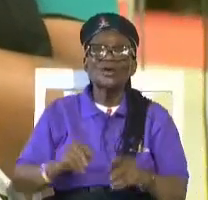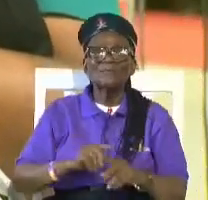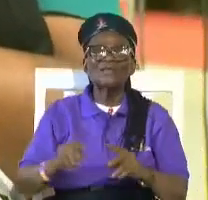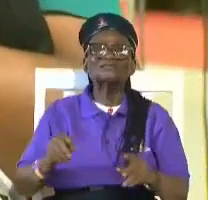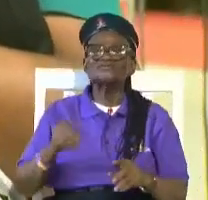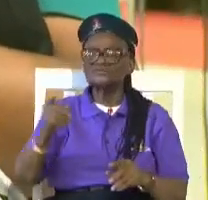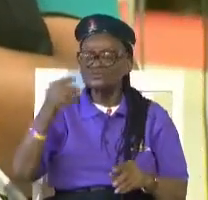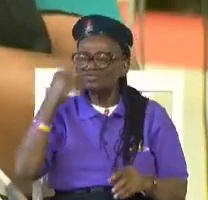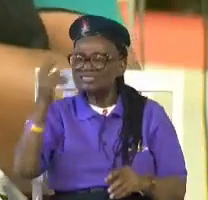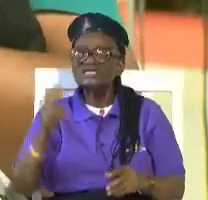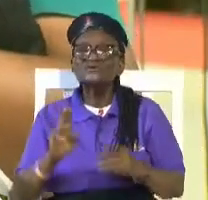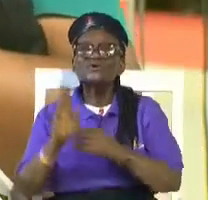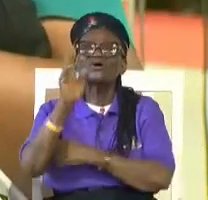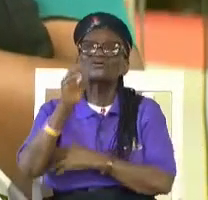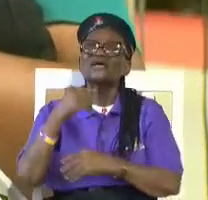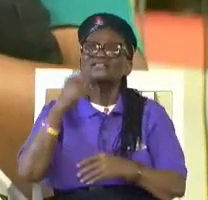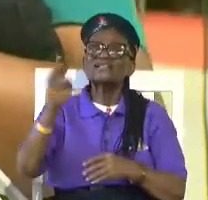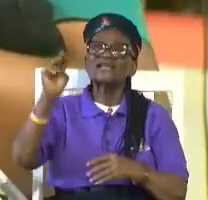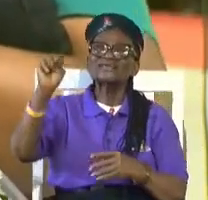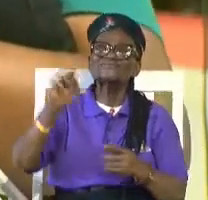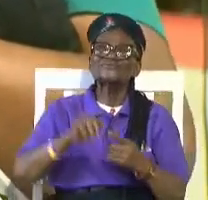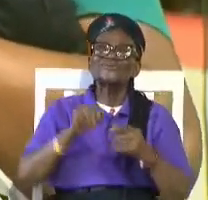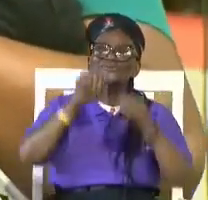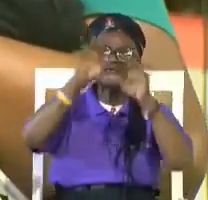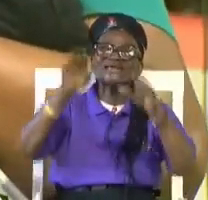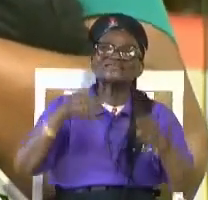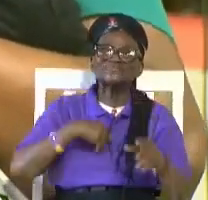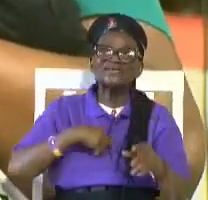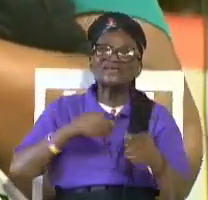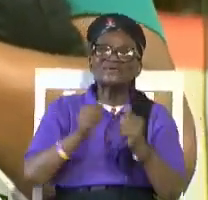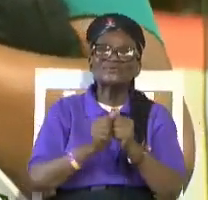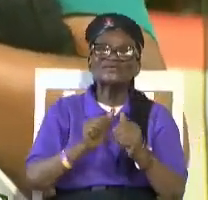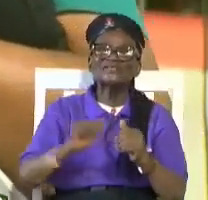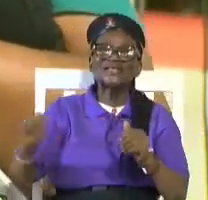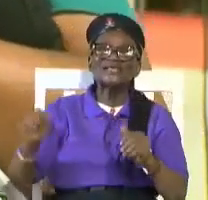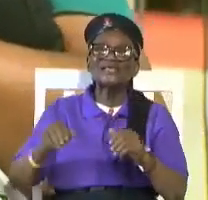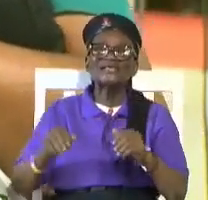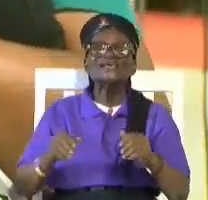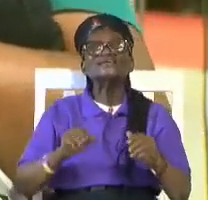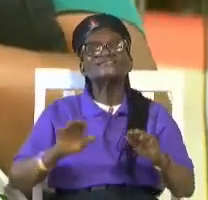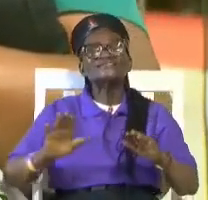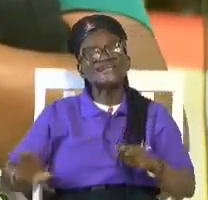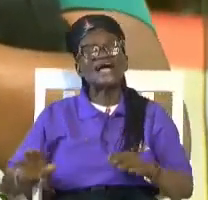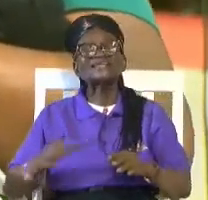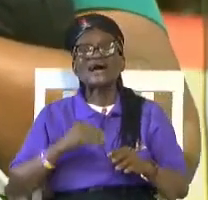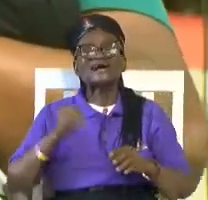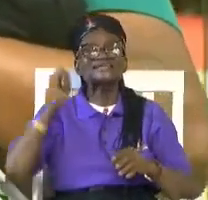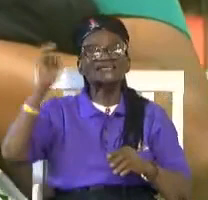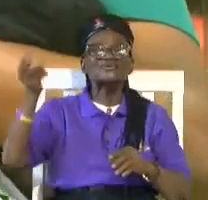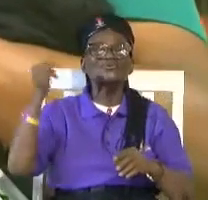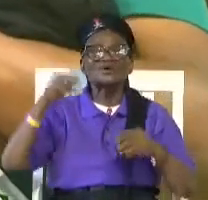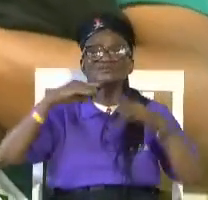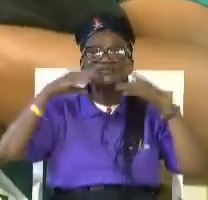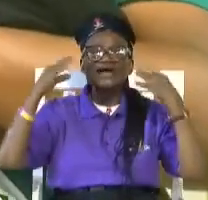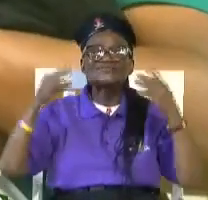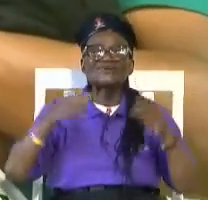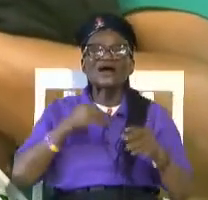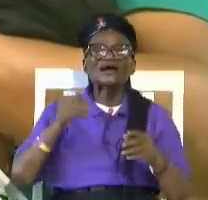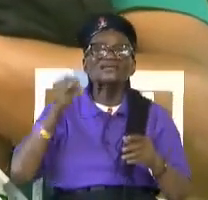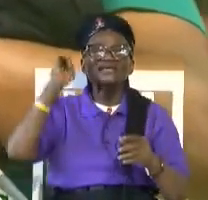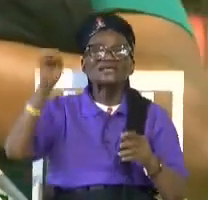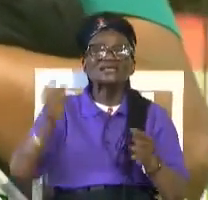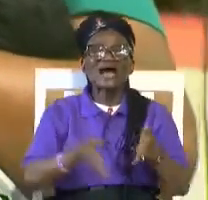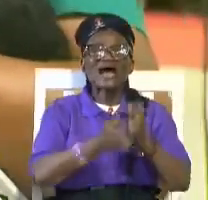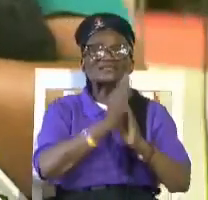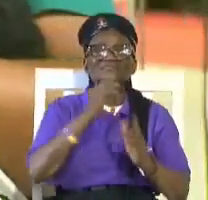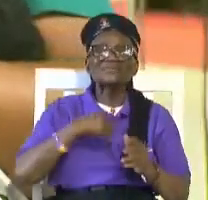day. Please tell him to bless me with a child. Then he was laughing. Then he asked me, where is your husband? I said, my